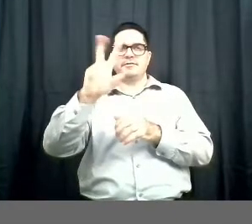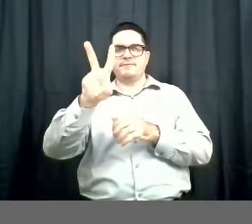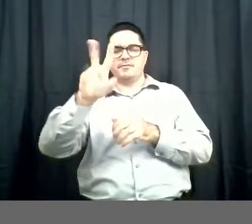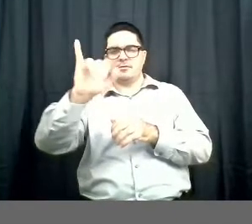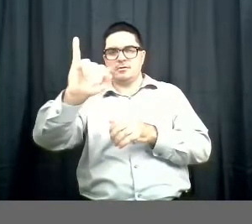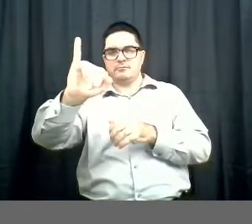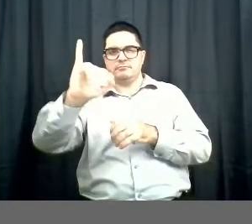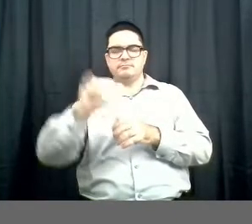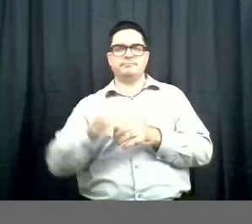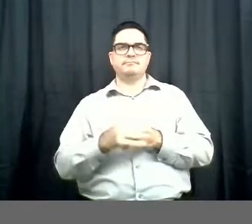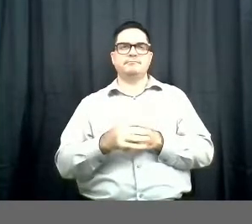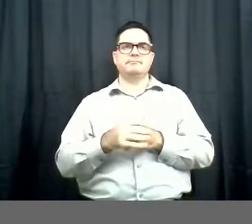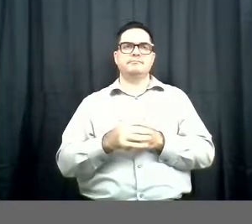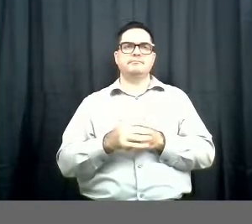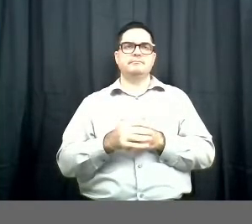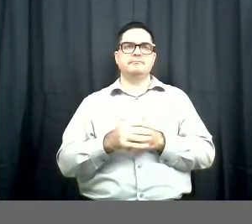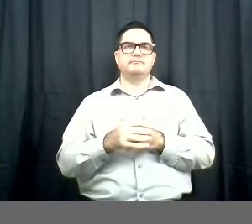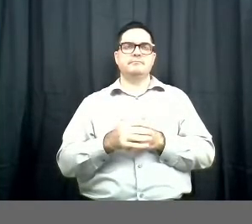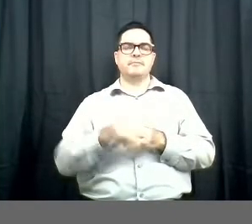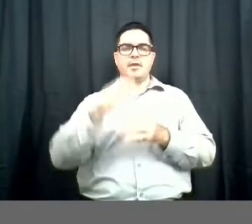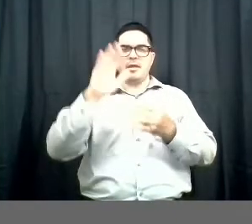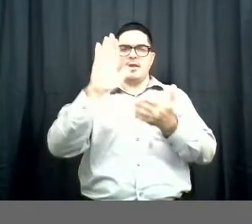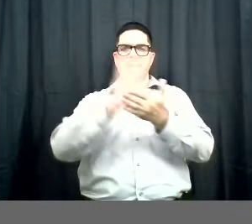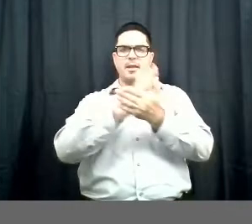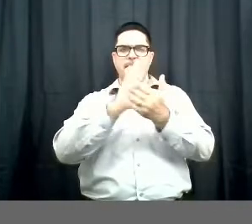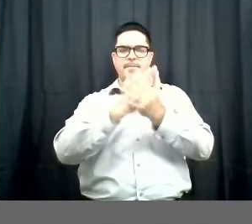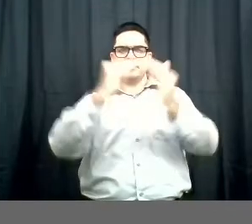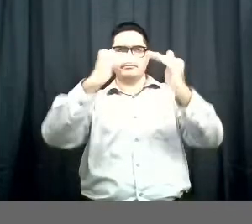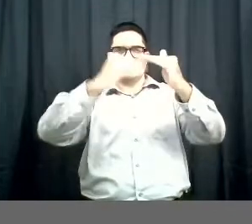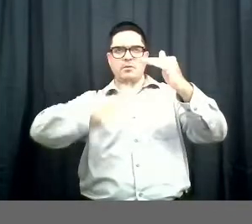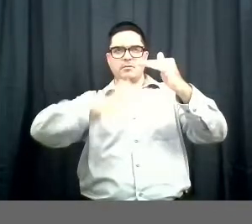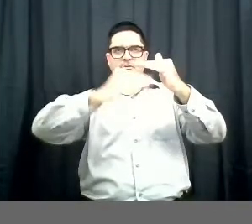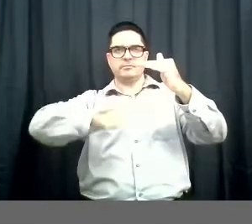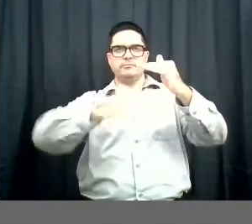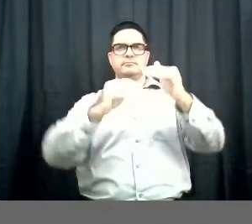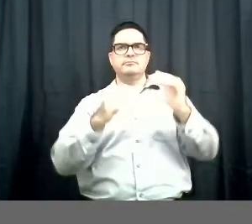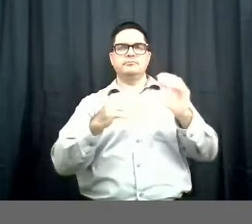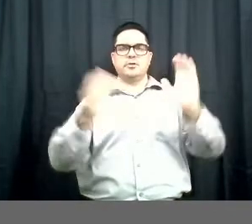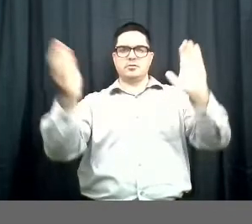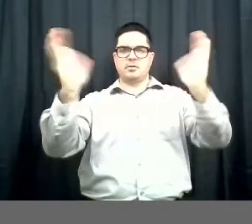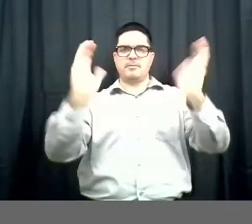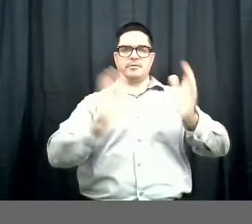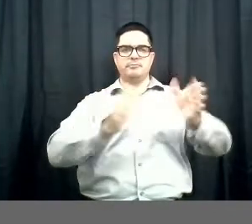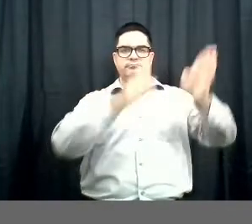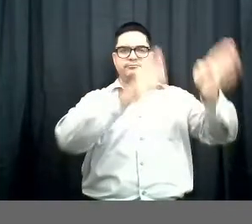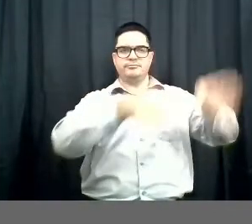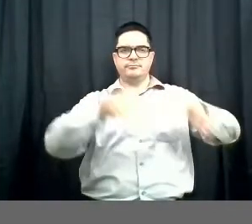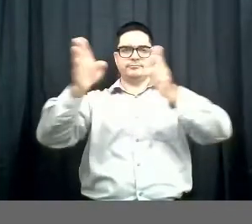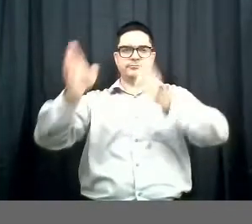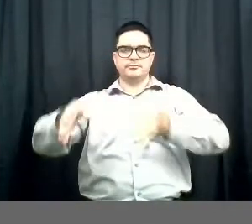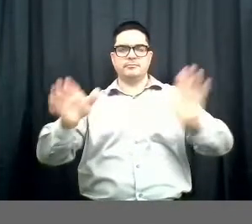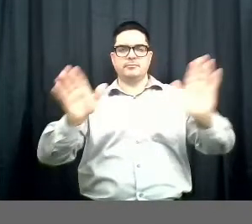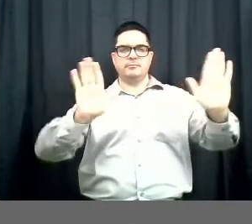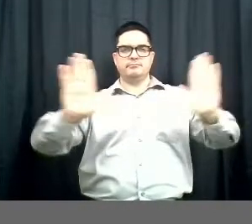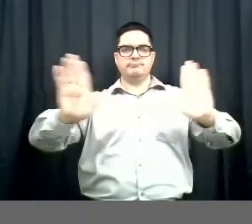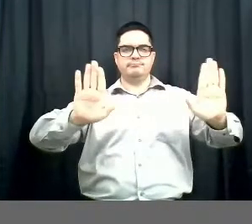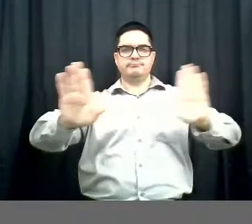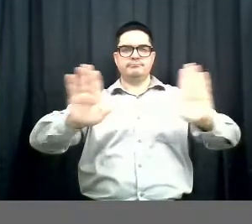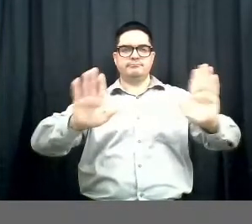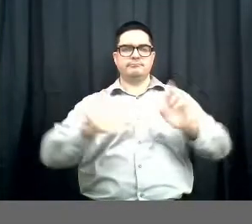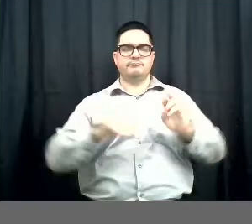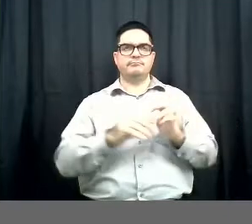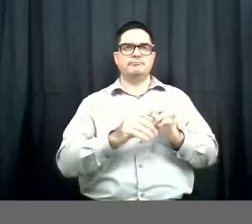The lower half of this page includes a comparison to the February plan. The consideration of